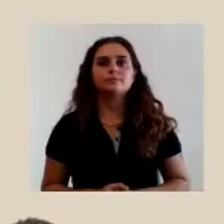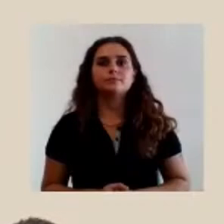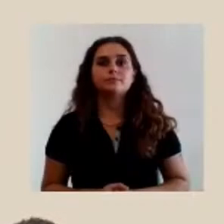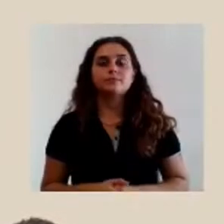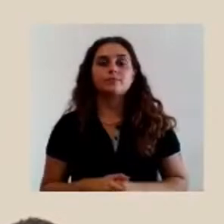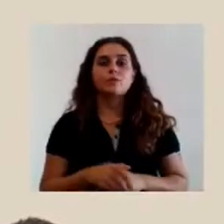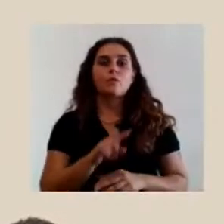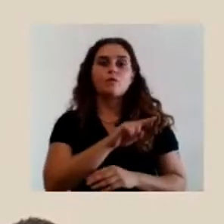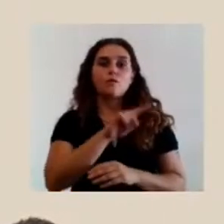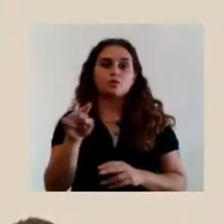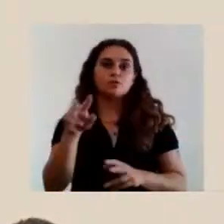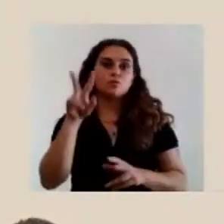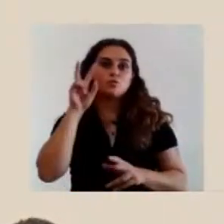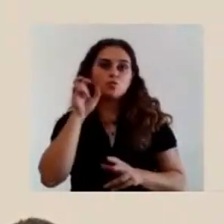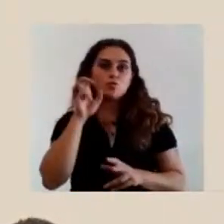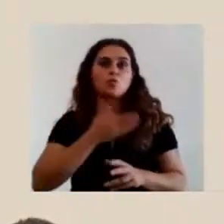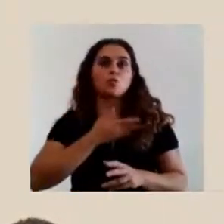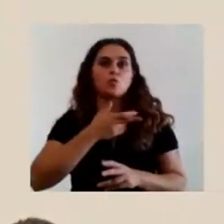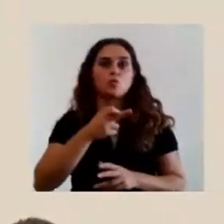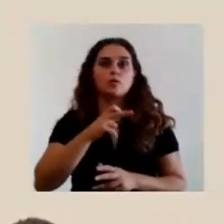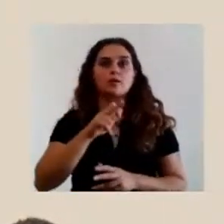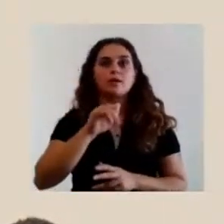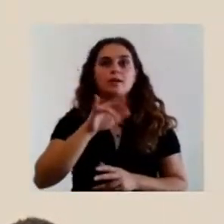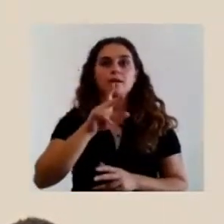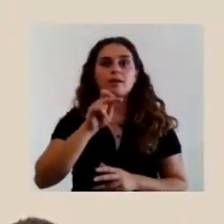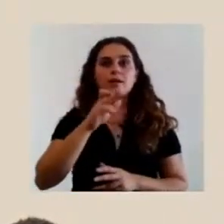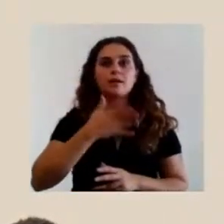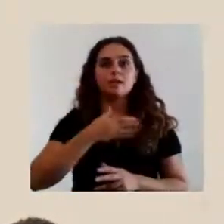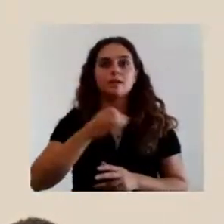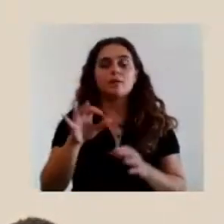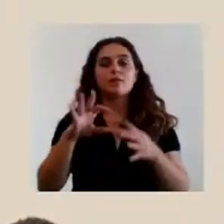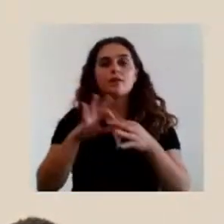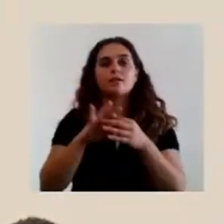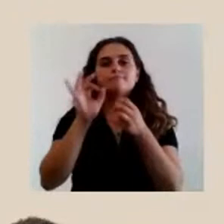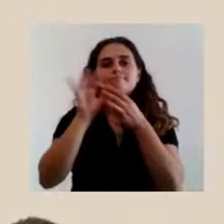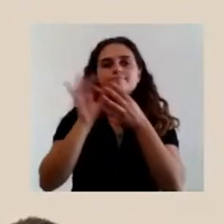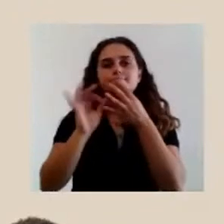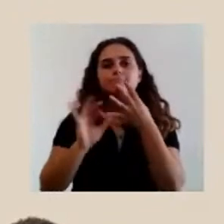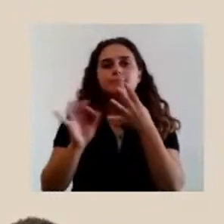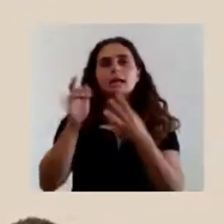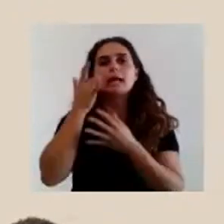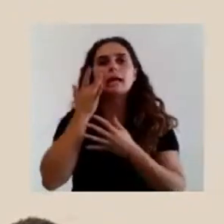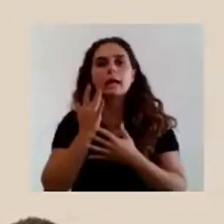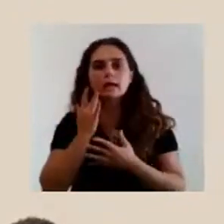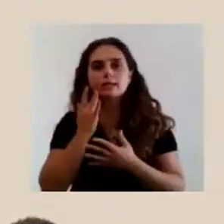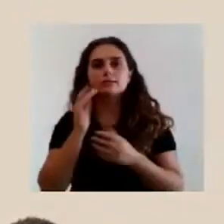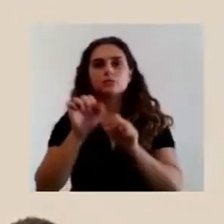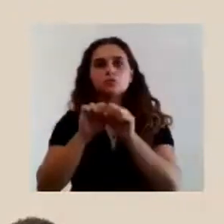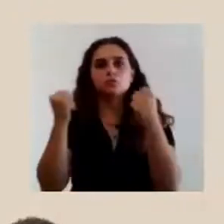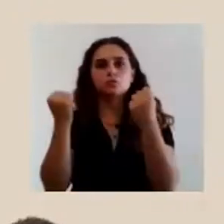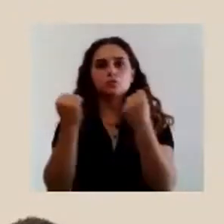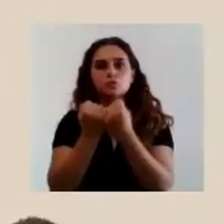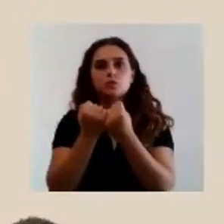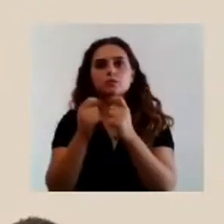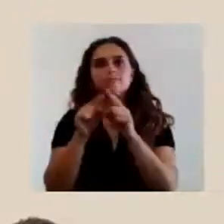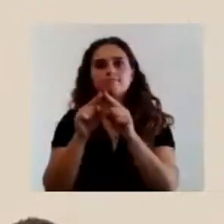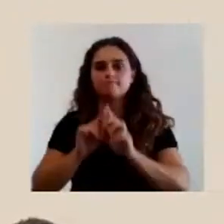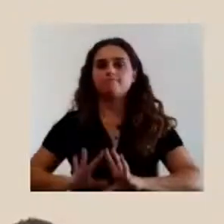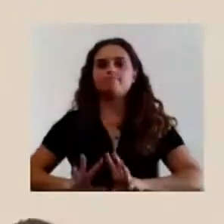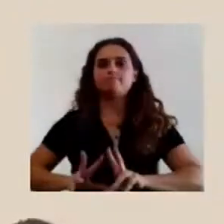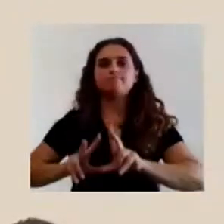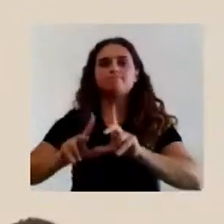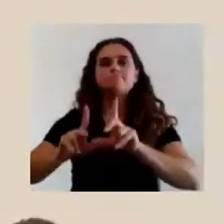You have heard from Ricardo how the understanding of social categories and racial biases emerged during human